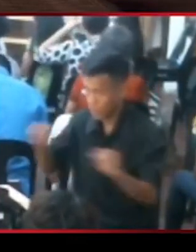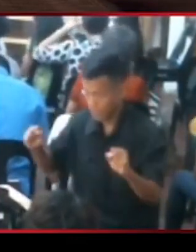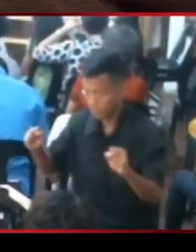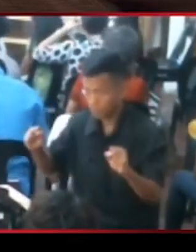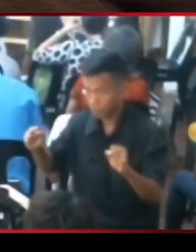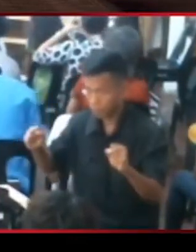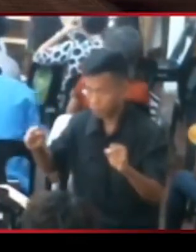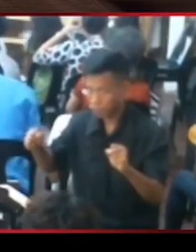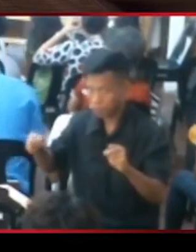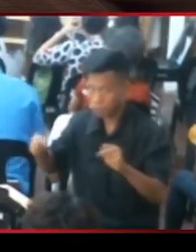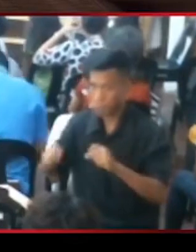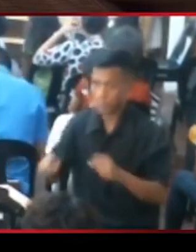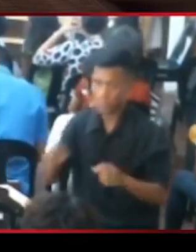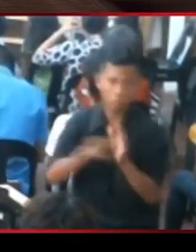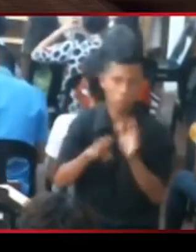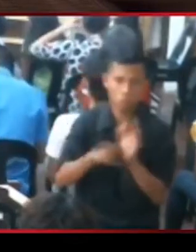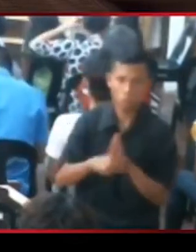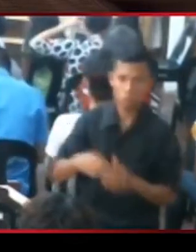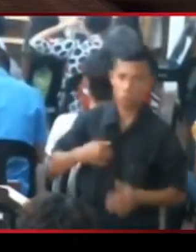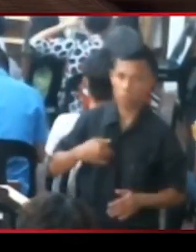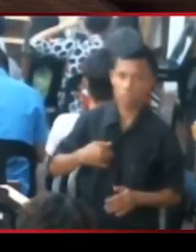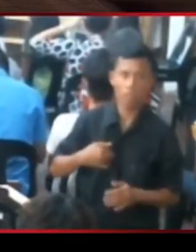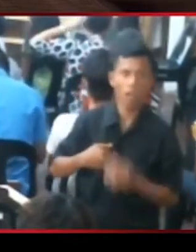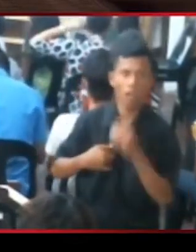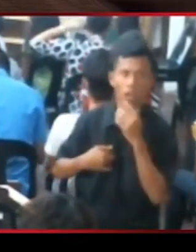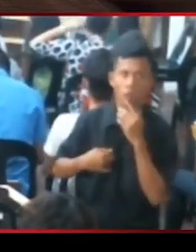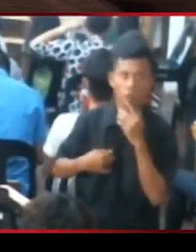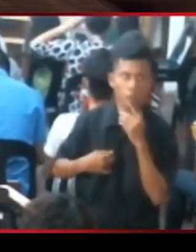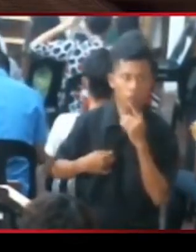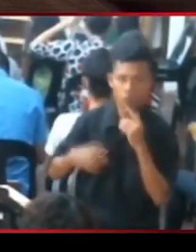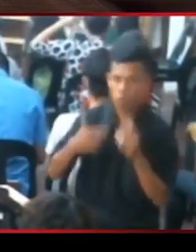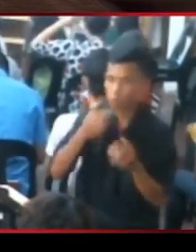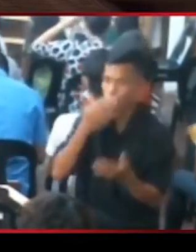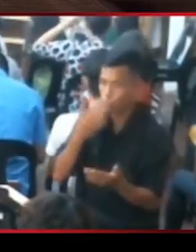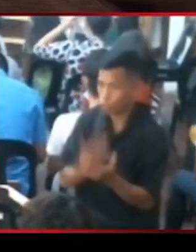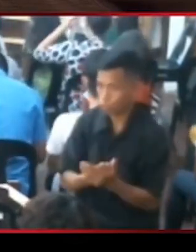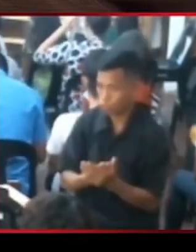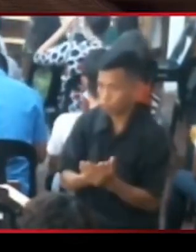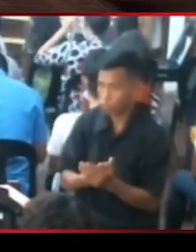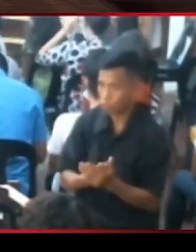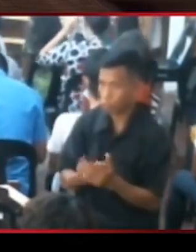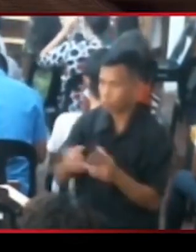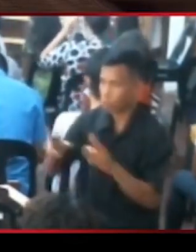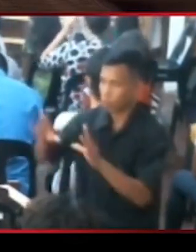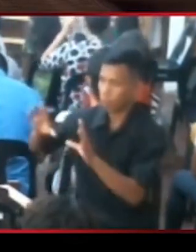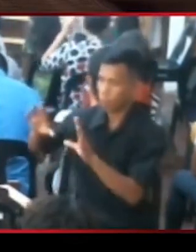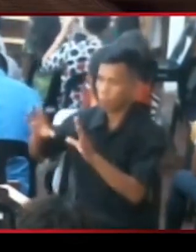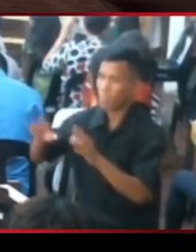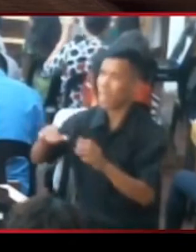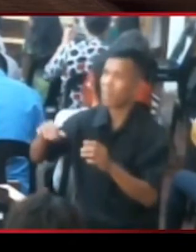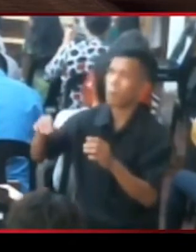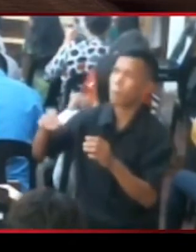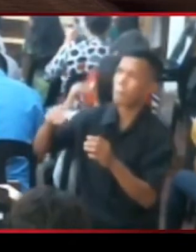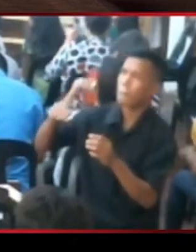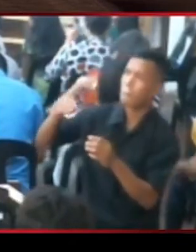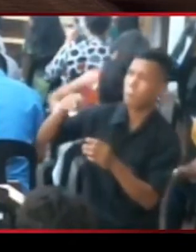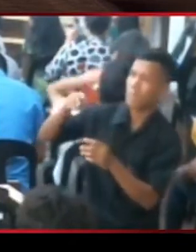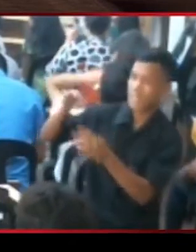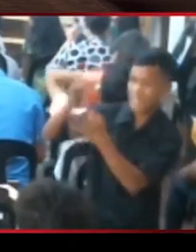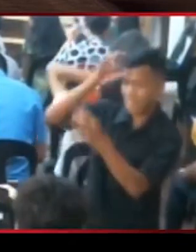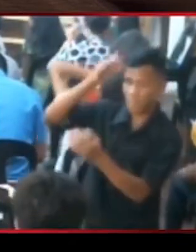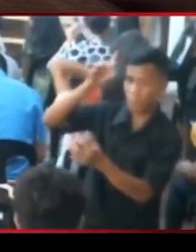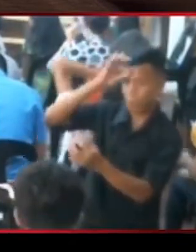What it means here is not that faith will not save you, but where are your